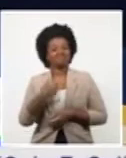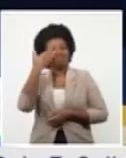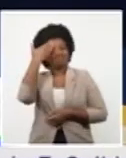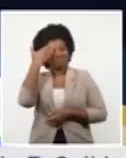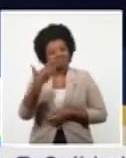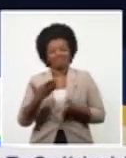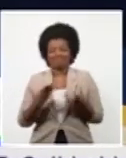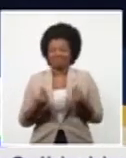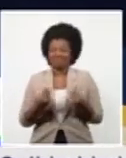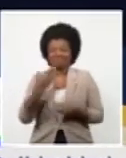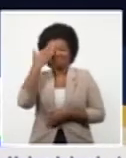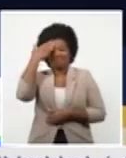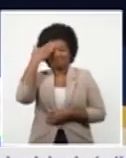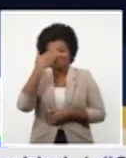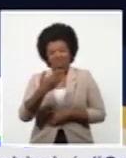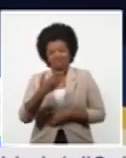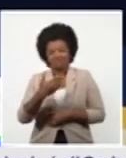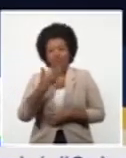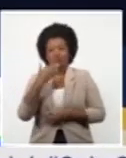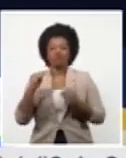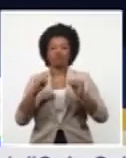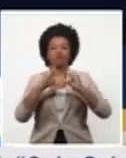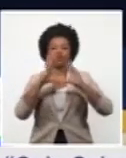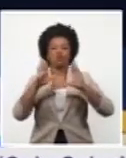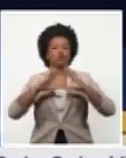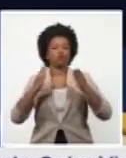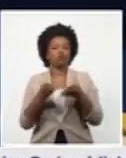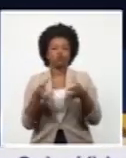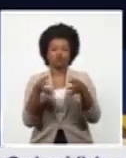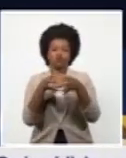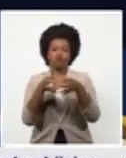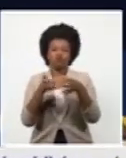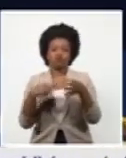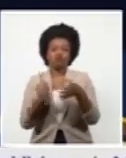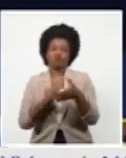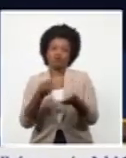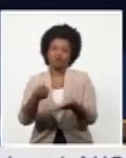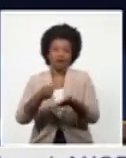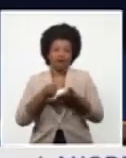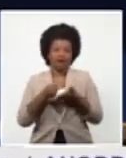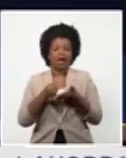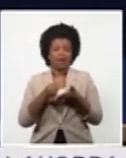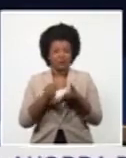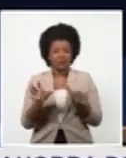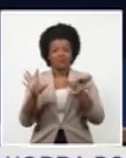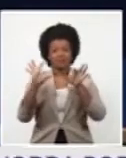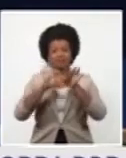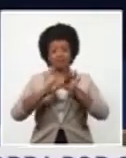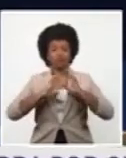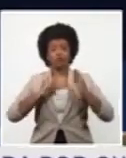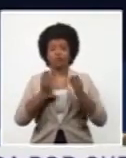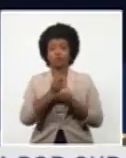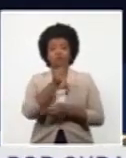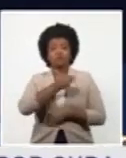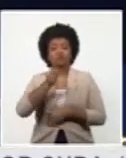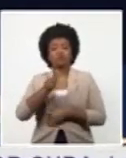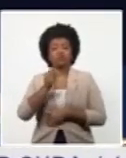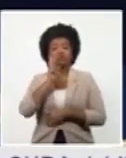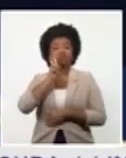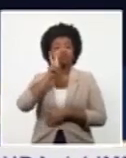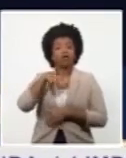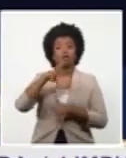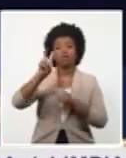Good morning to you. Good morning to Abdiel, and thanks for recalling that today's my birthday. And I